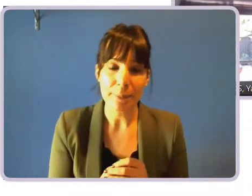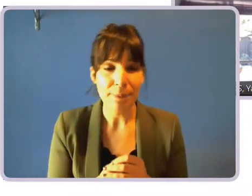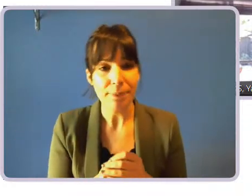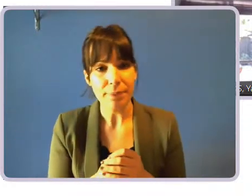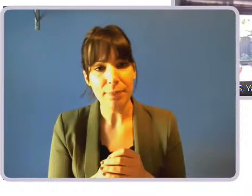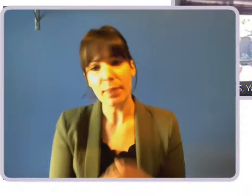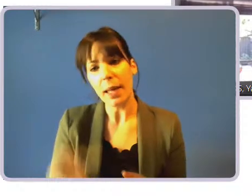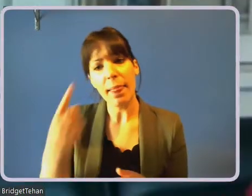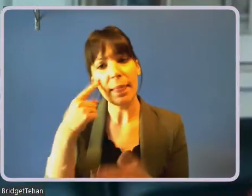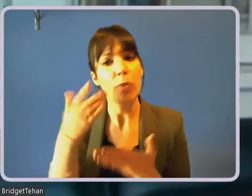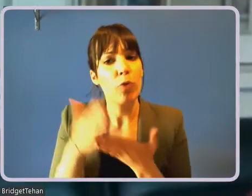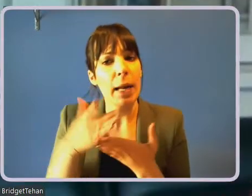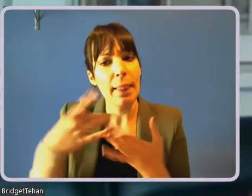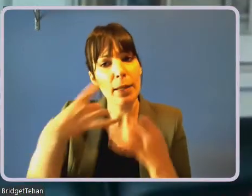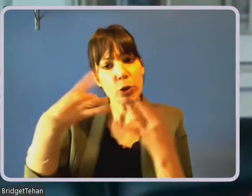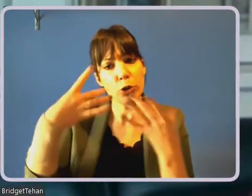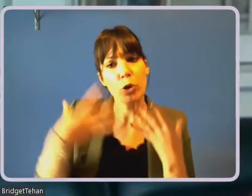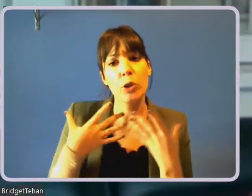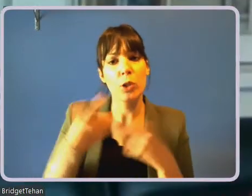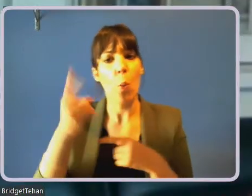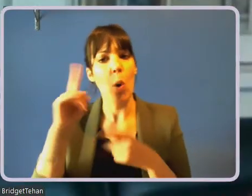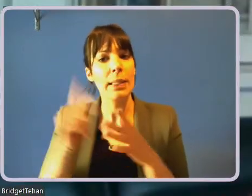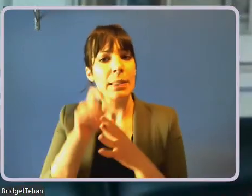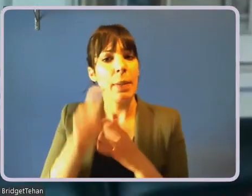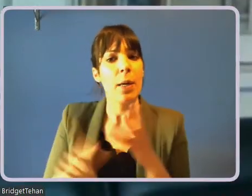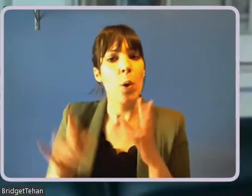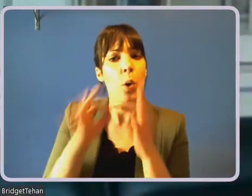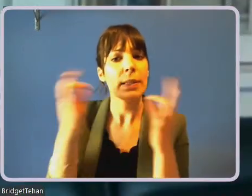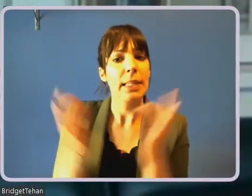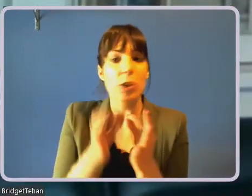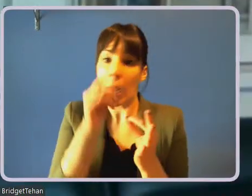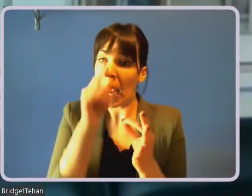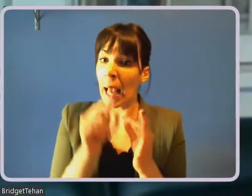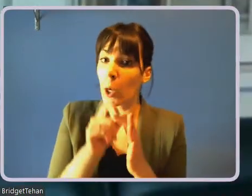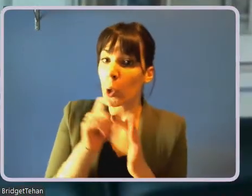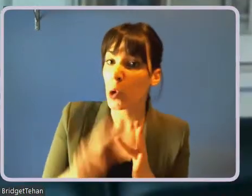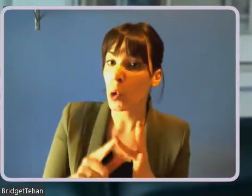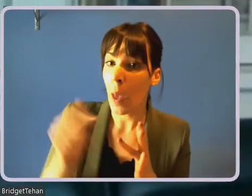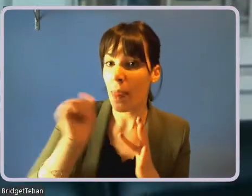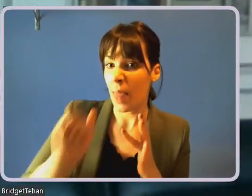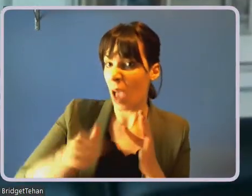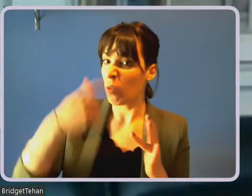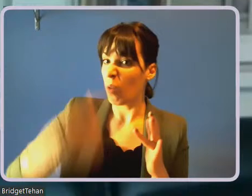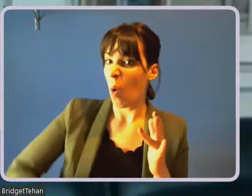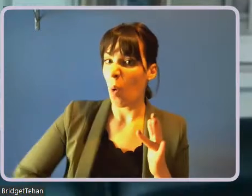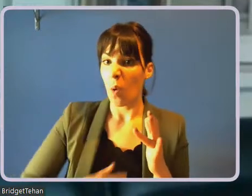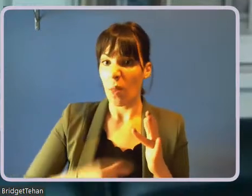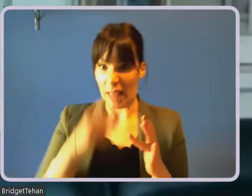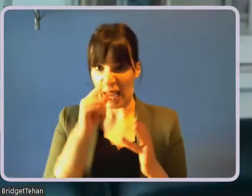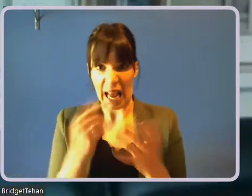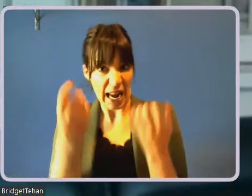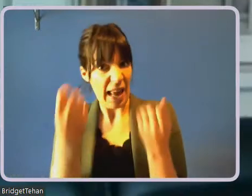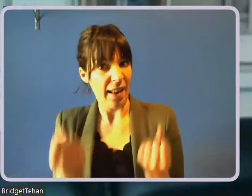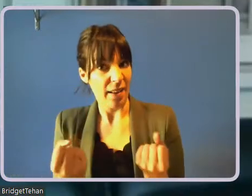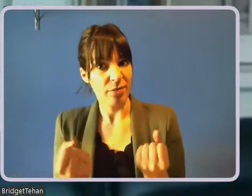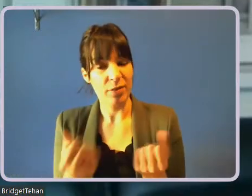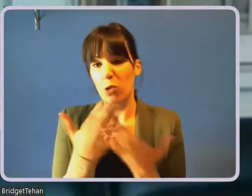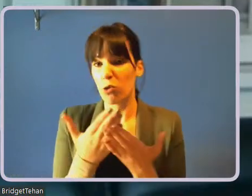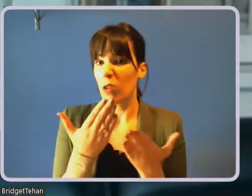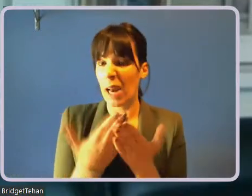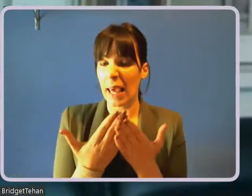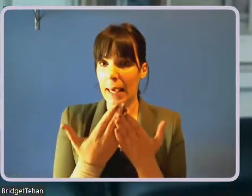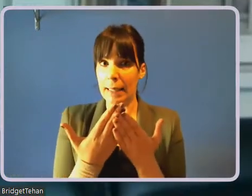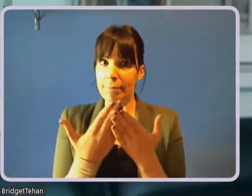what disability organisations can do and the role that they can play really at the forefront of emergencies, right in